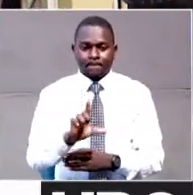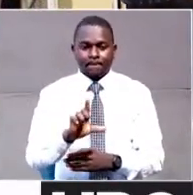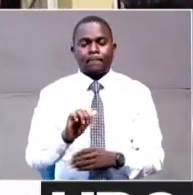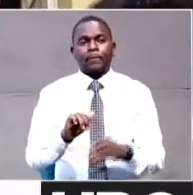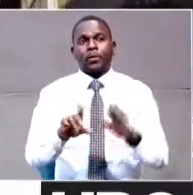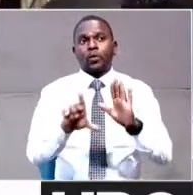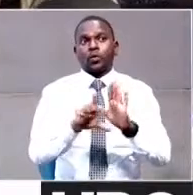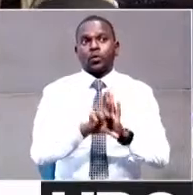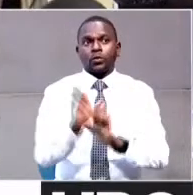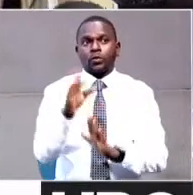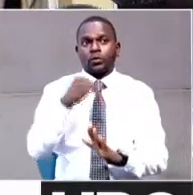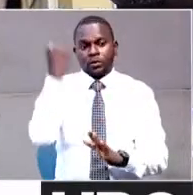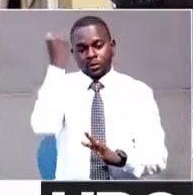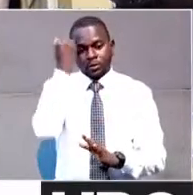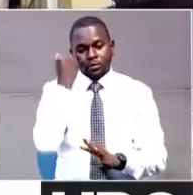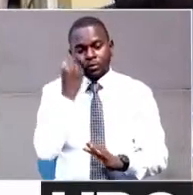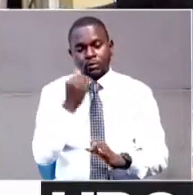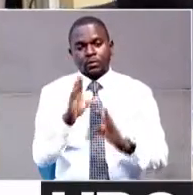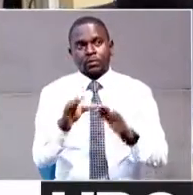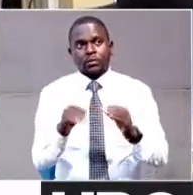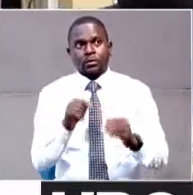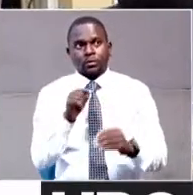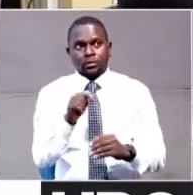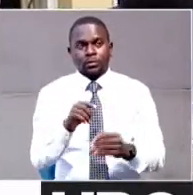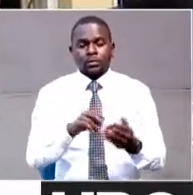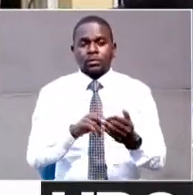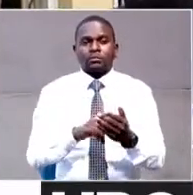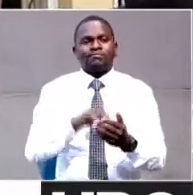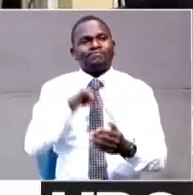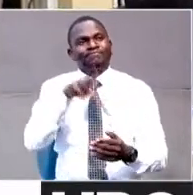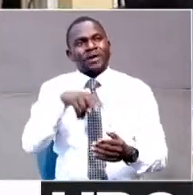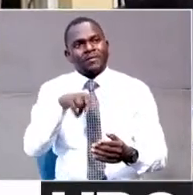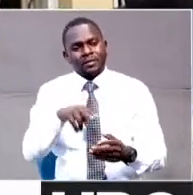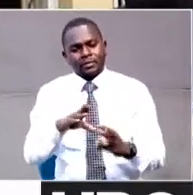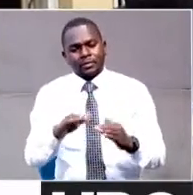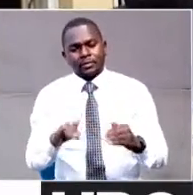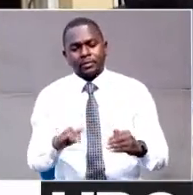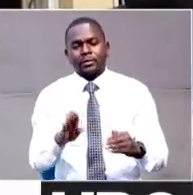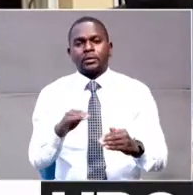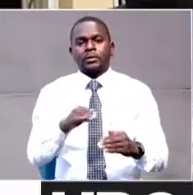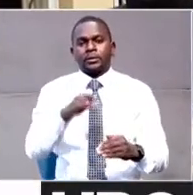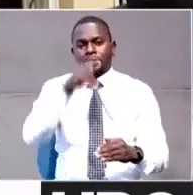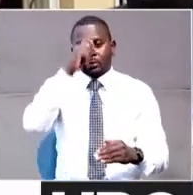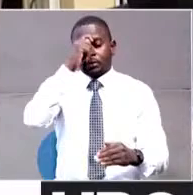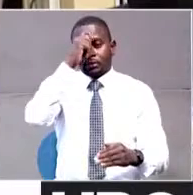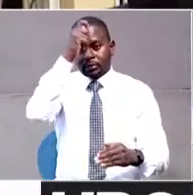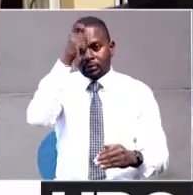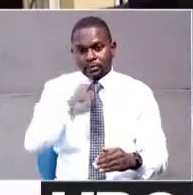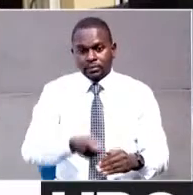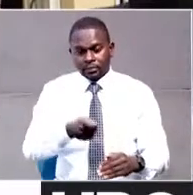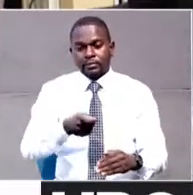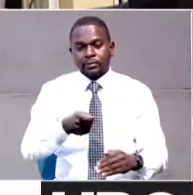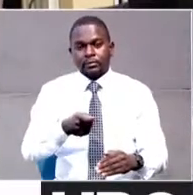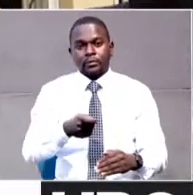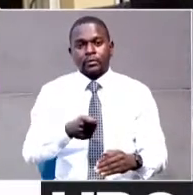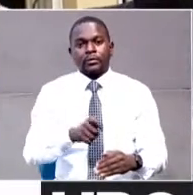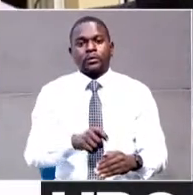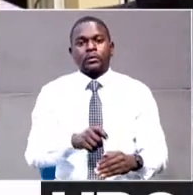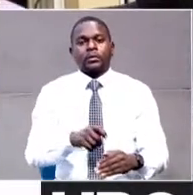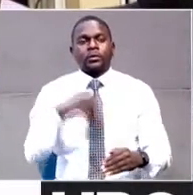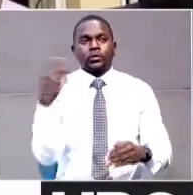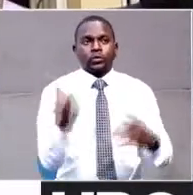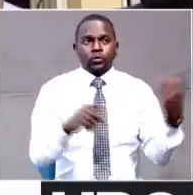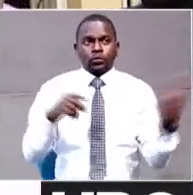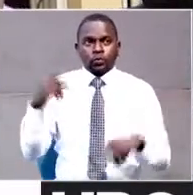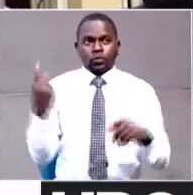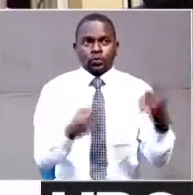law. So in essence, you have the victims being victimized. You find that the prosecution is on the victims of torture and